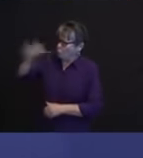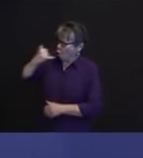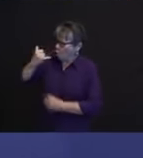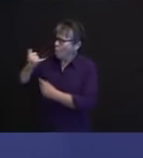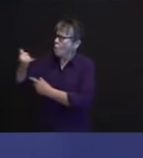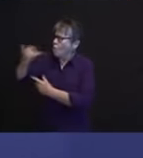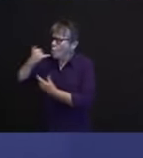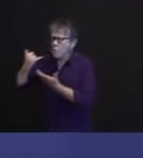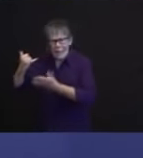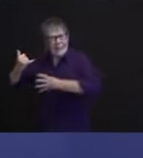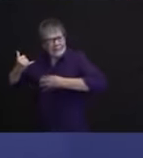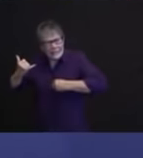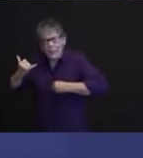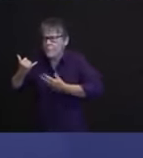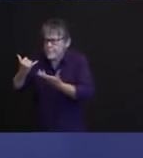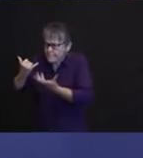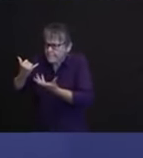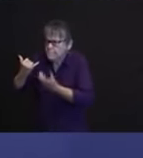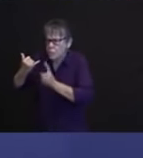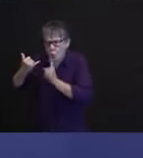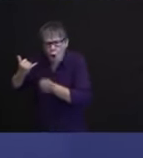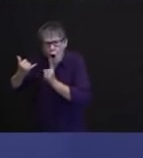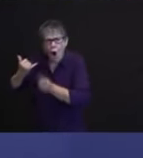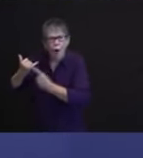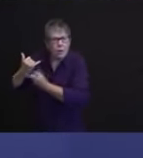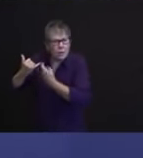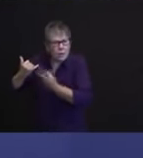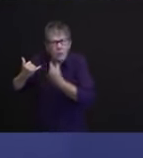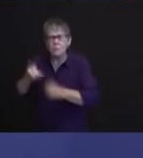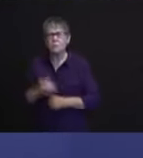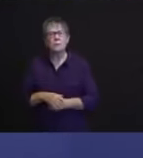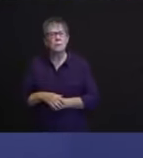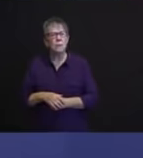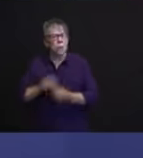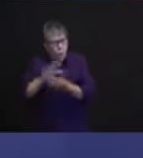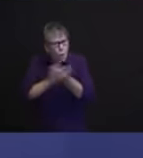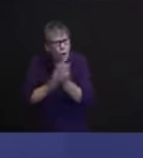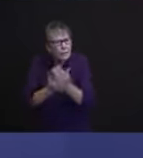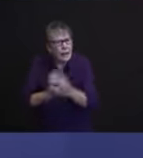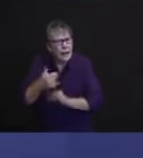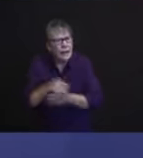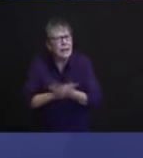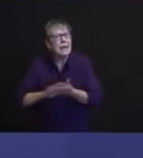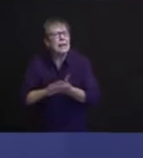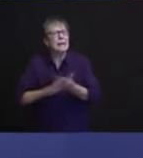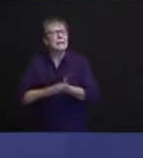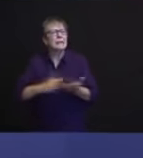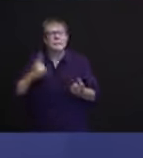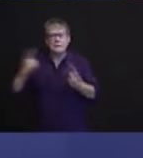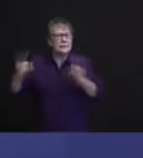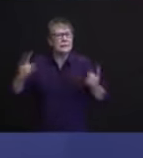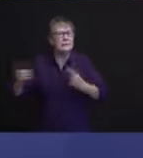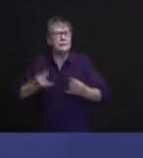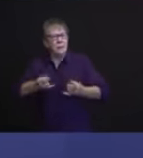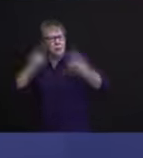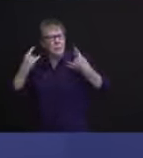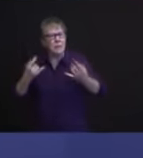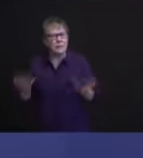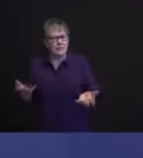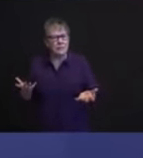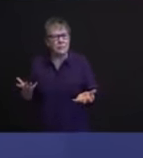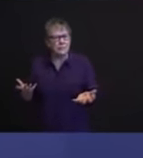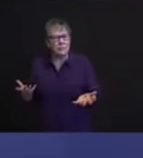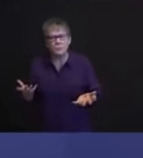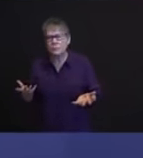state, non-essential travel is strongly discouraged. Anyone traveling outside of New York, Pennsylvania, Connecticut, and